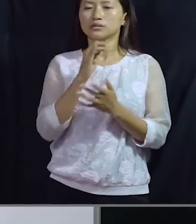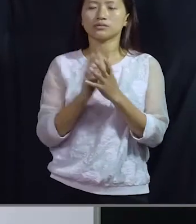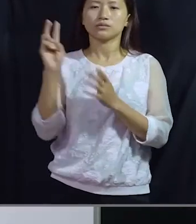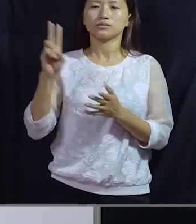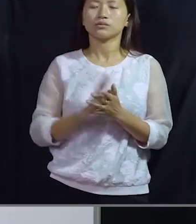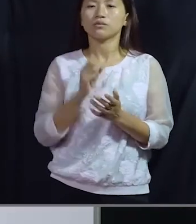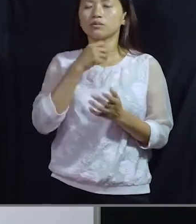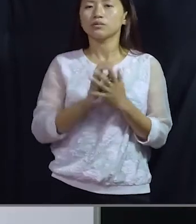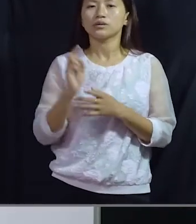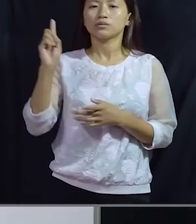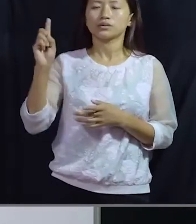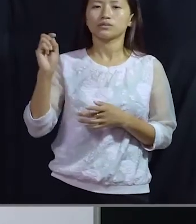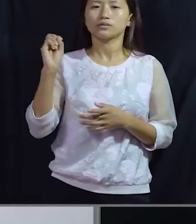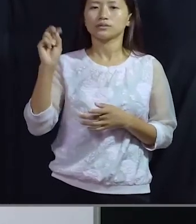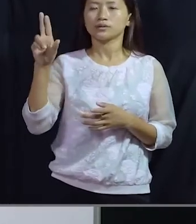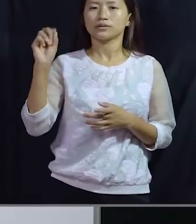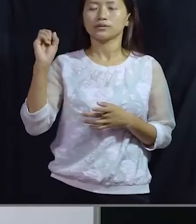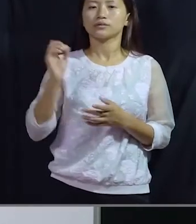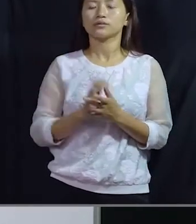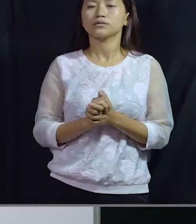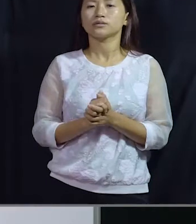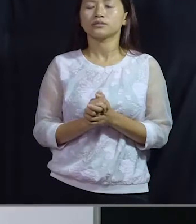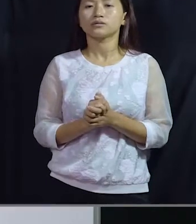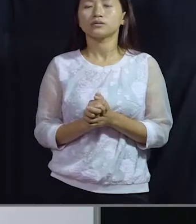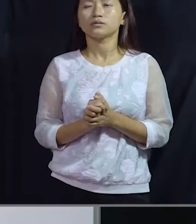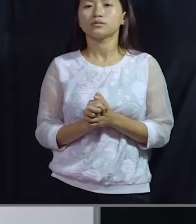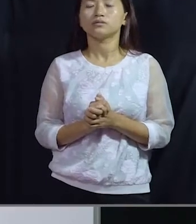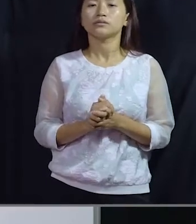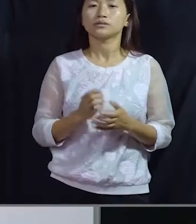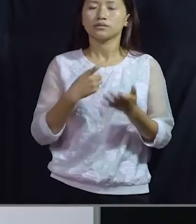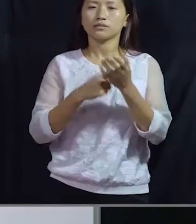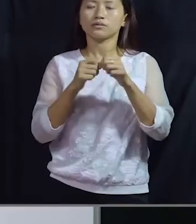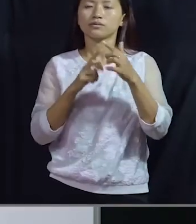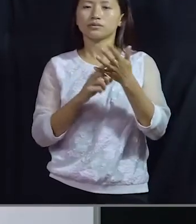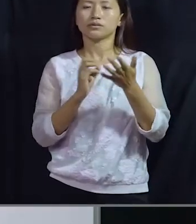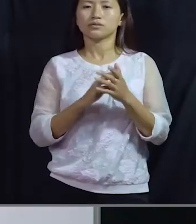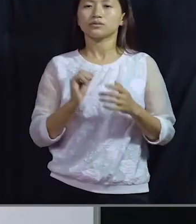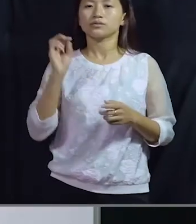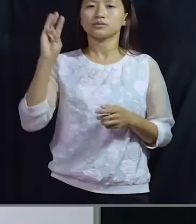is 1,080 and 720 in the ratio of 3:2.